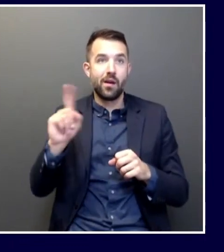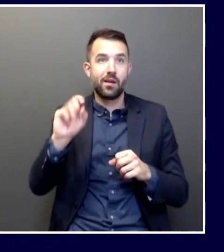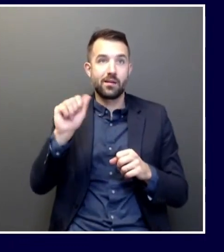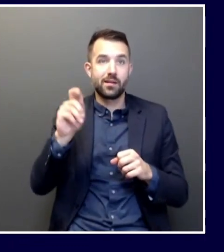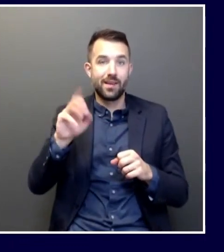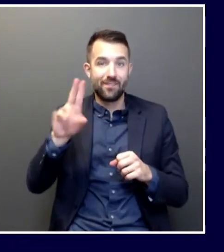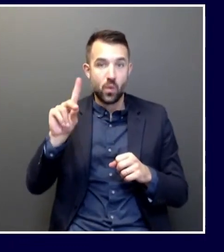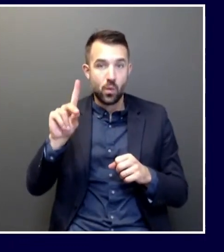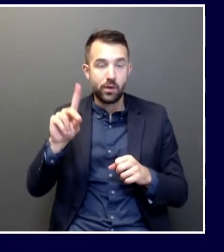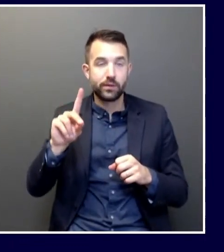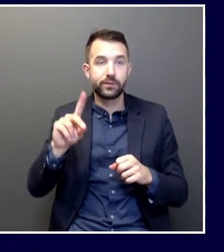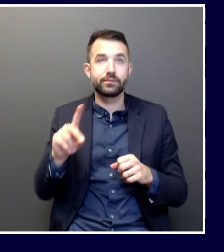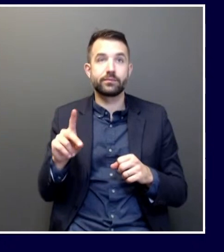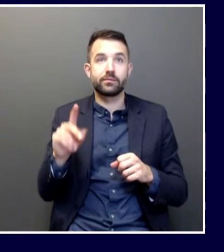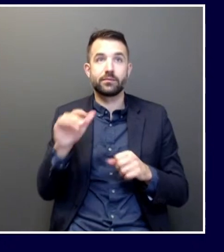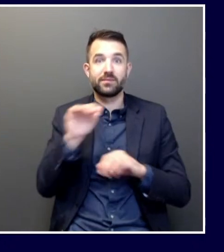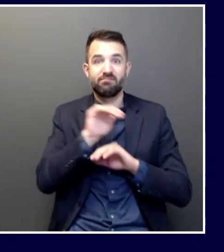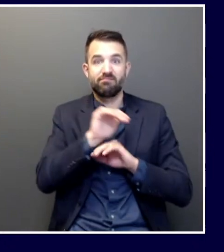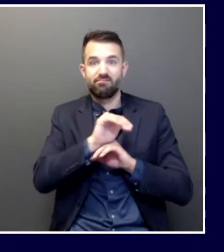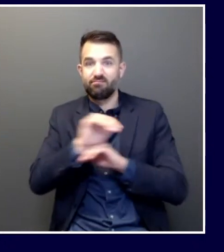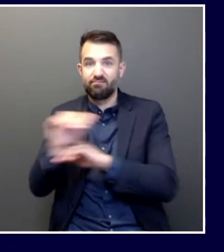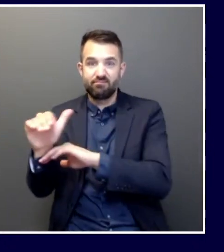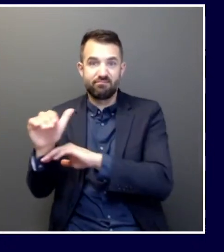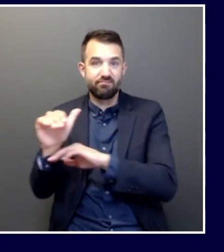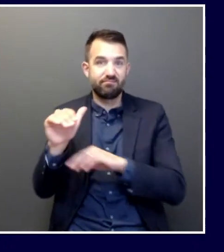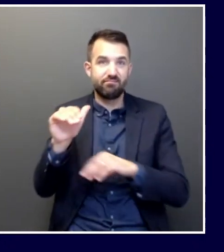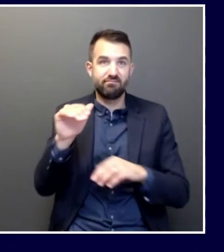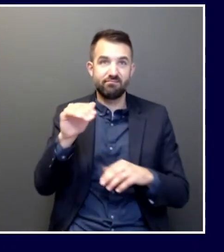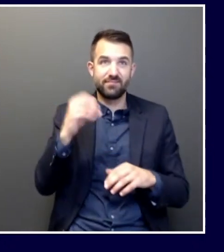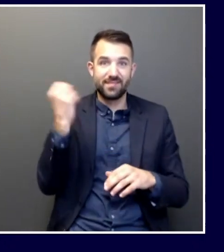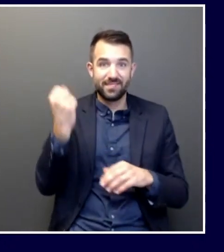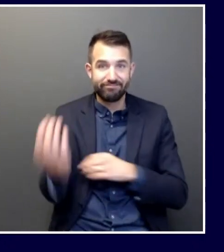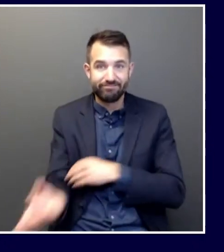nights per week and almost all day on Saturday, I think